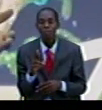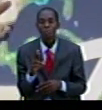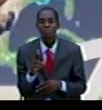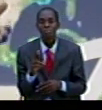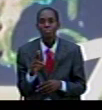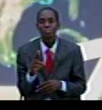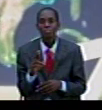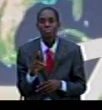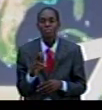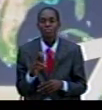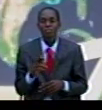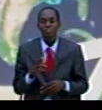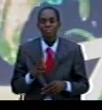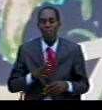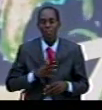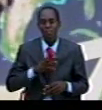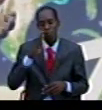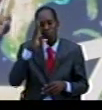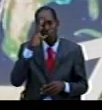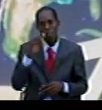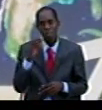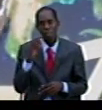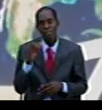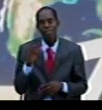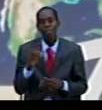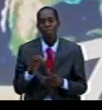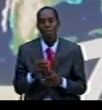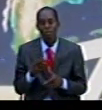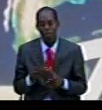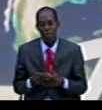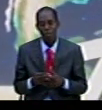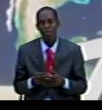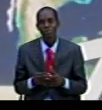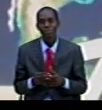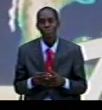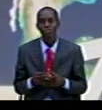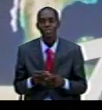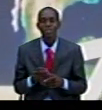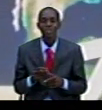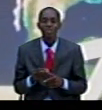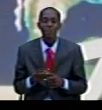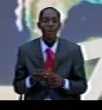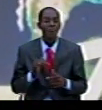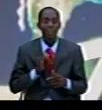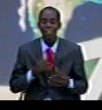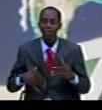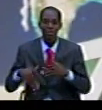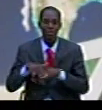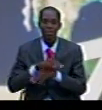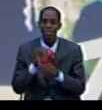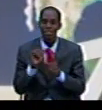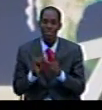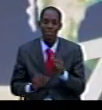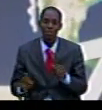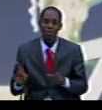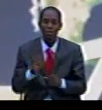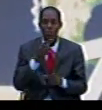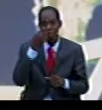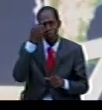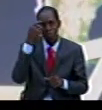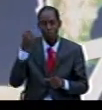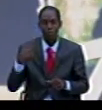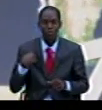gentlemen of the press, or ladies or gentlemen, I've covered everybody, because we are all